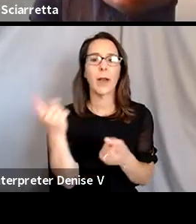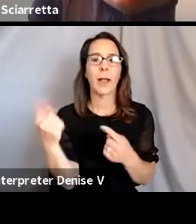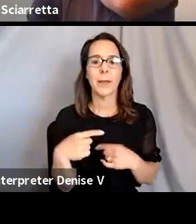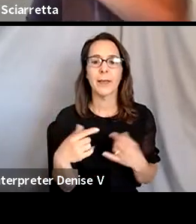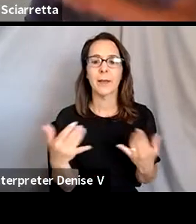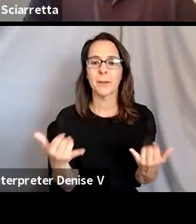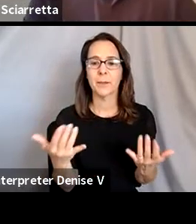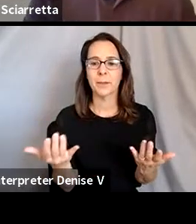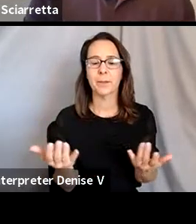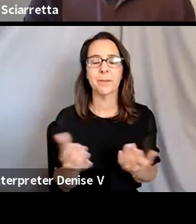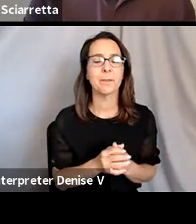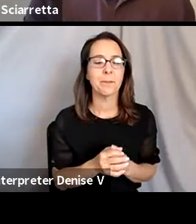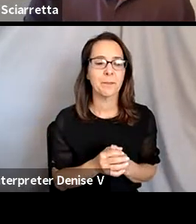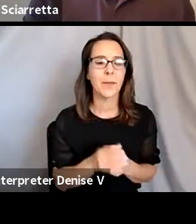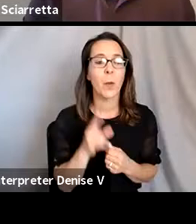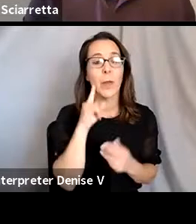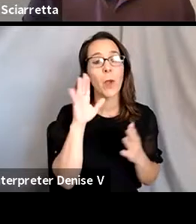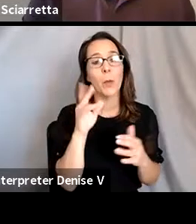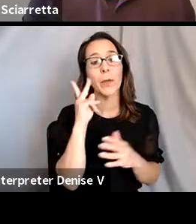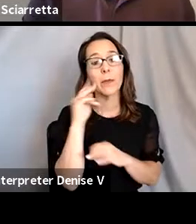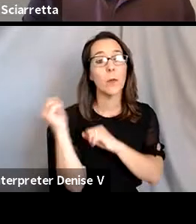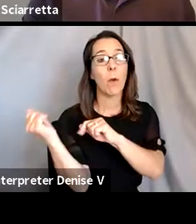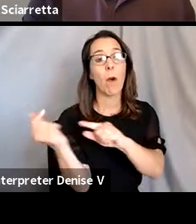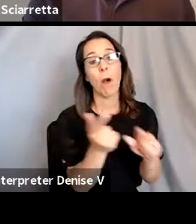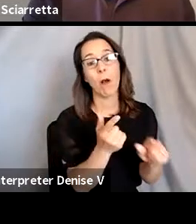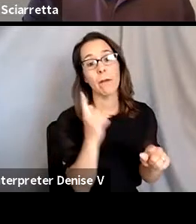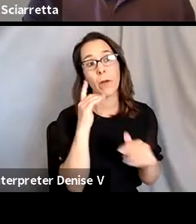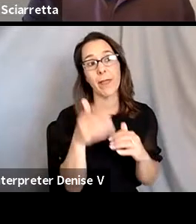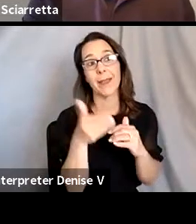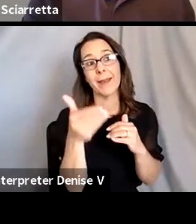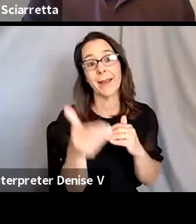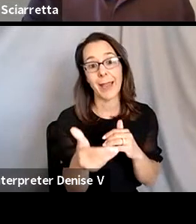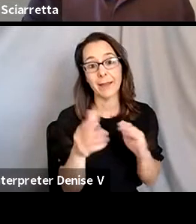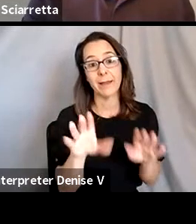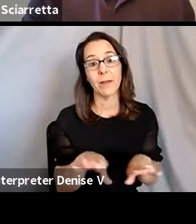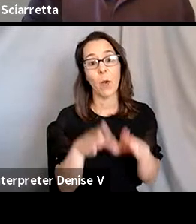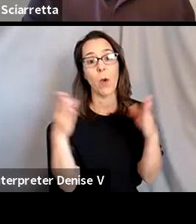we hope that we see you all at our next Open Friends